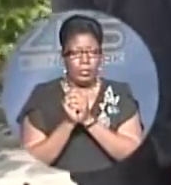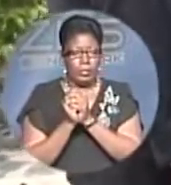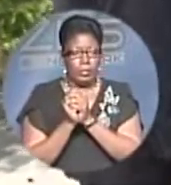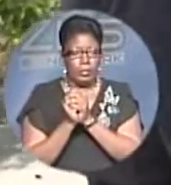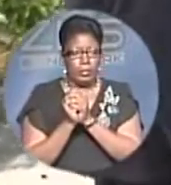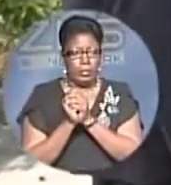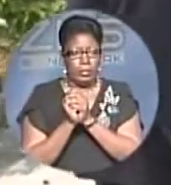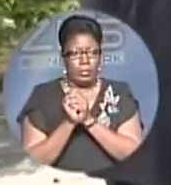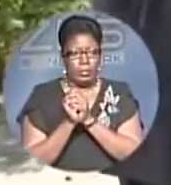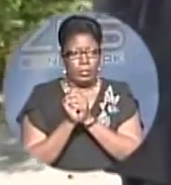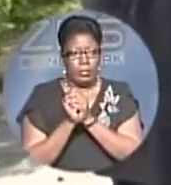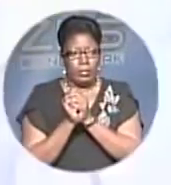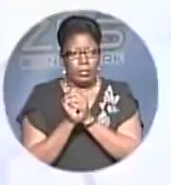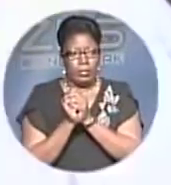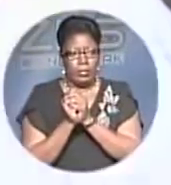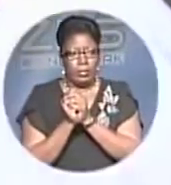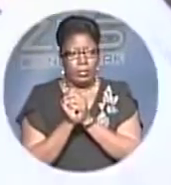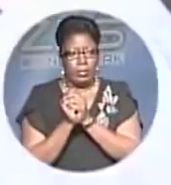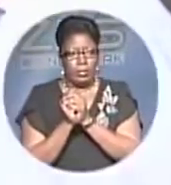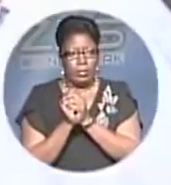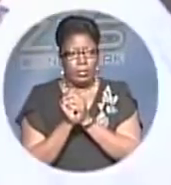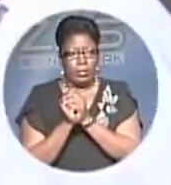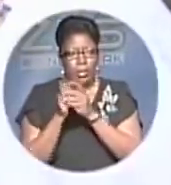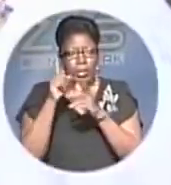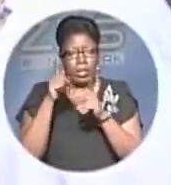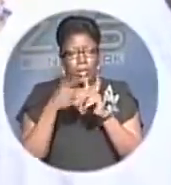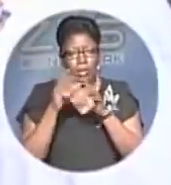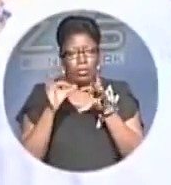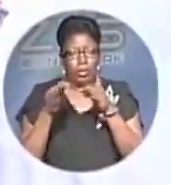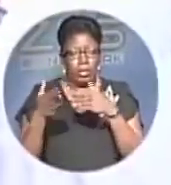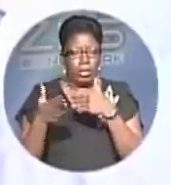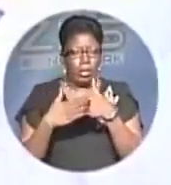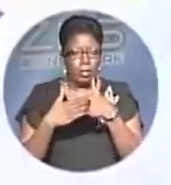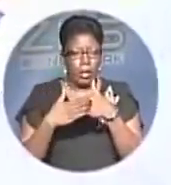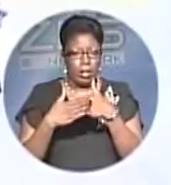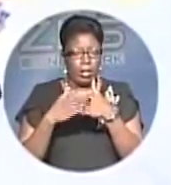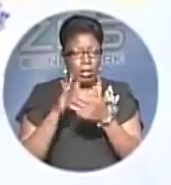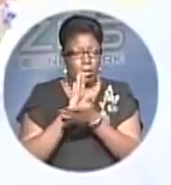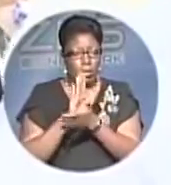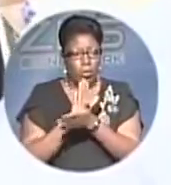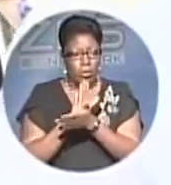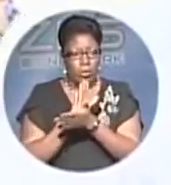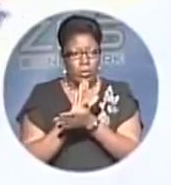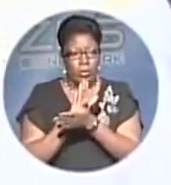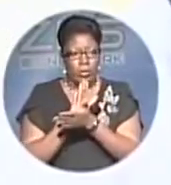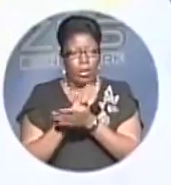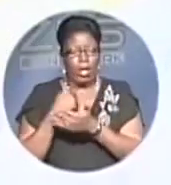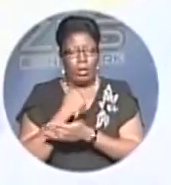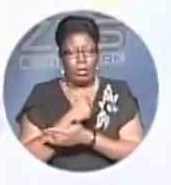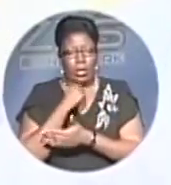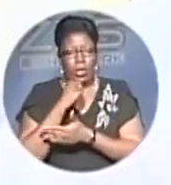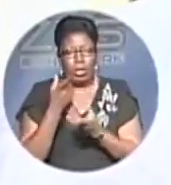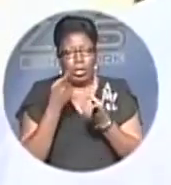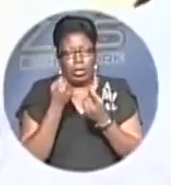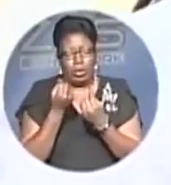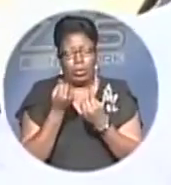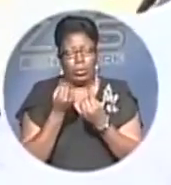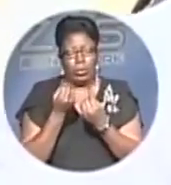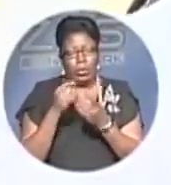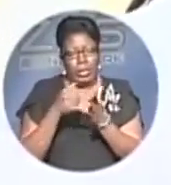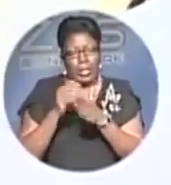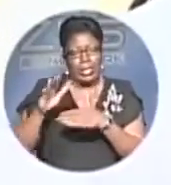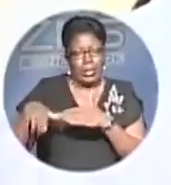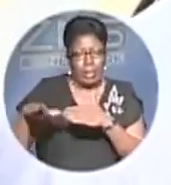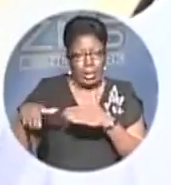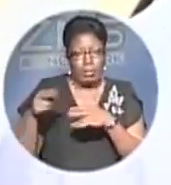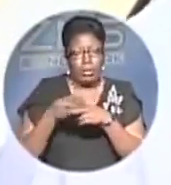There's no need for a new campus. We need to restore this school. Frankly, I'm disappointed we haven't done so yet. We will do so